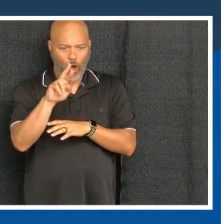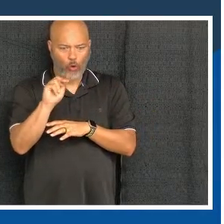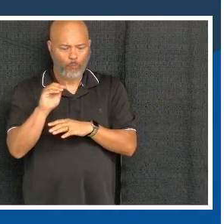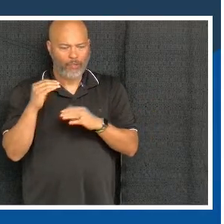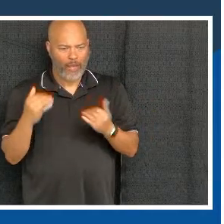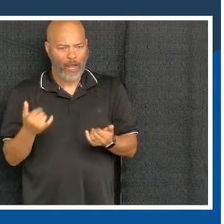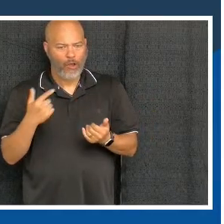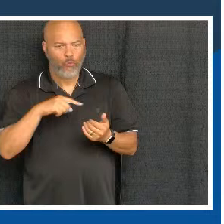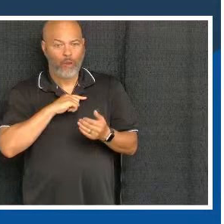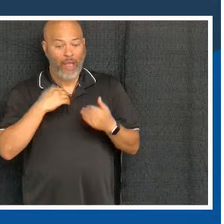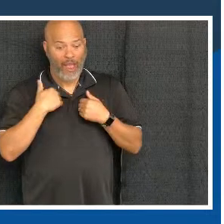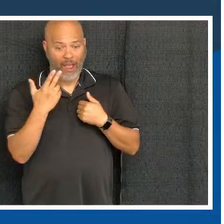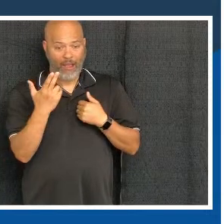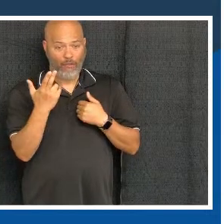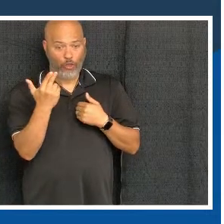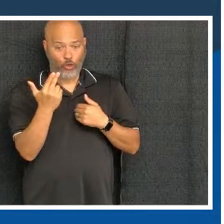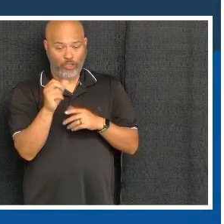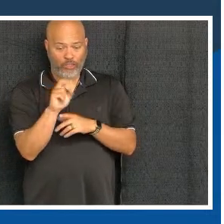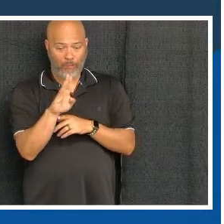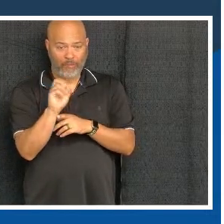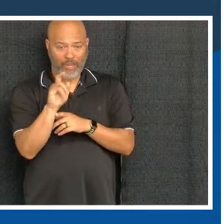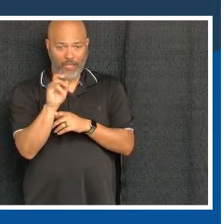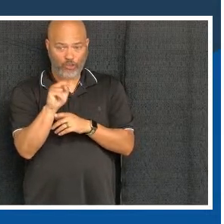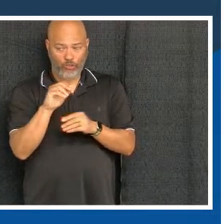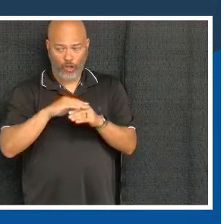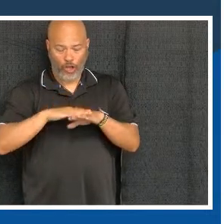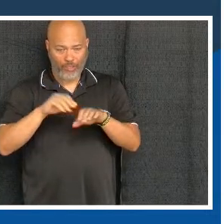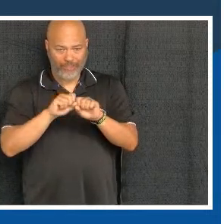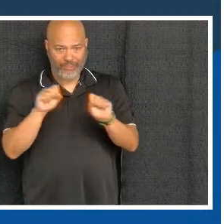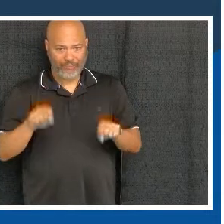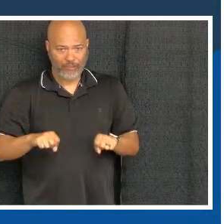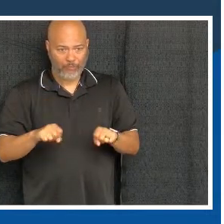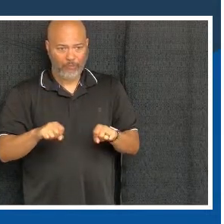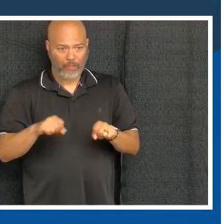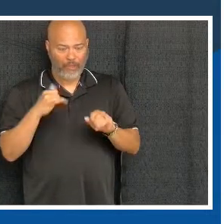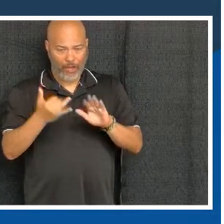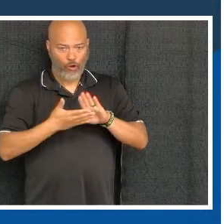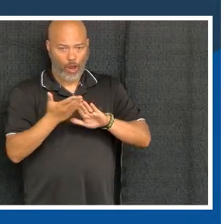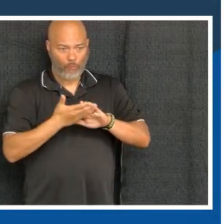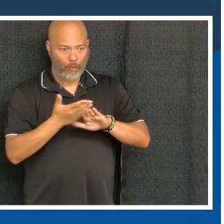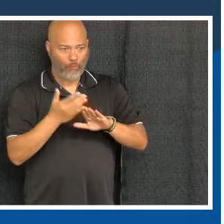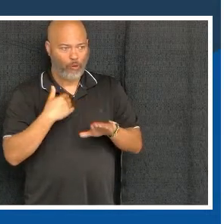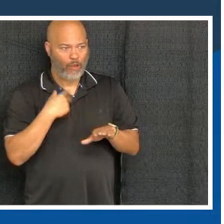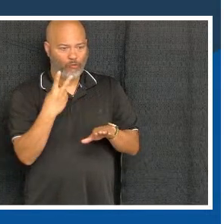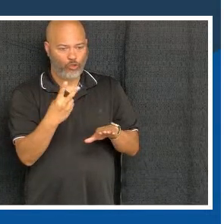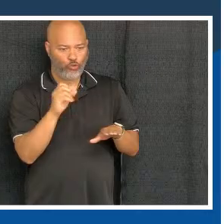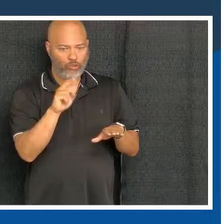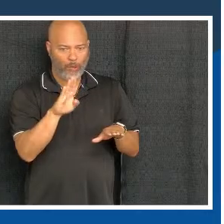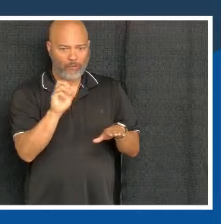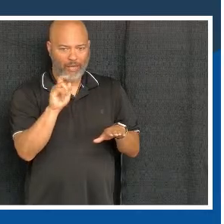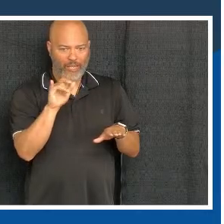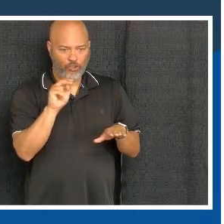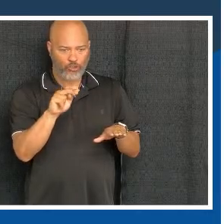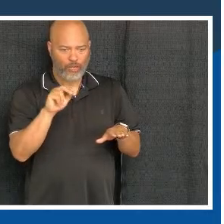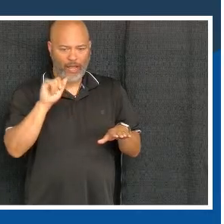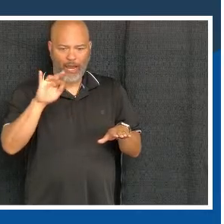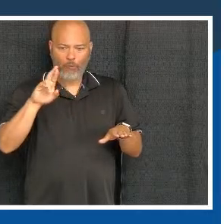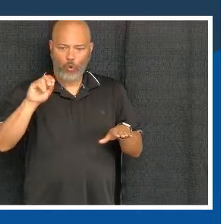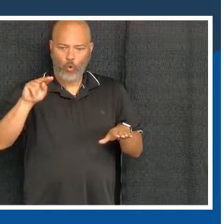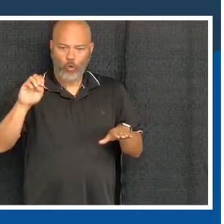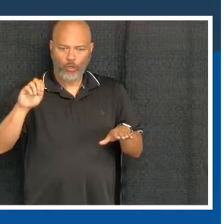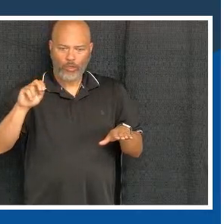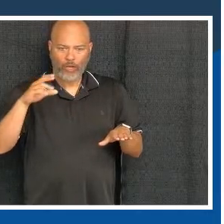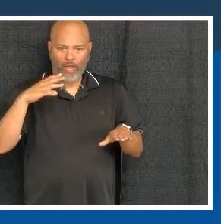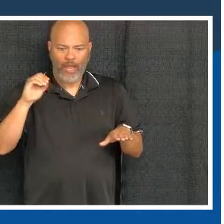have 13 substations on our system and are running. We have two substations, the Airborne substation and the